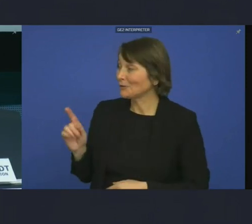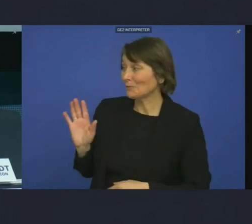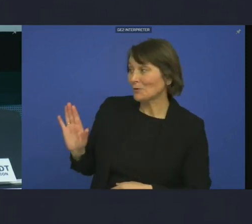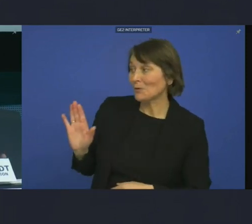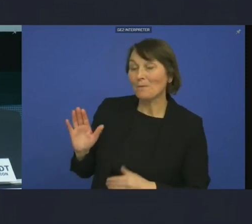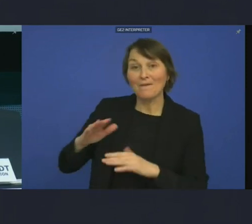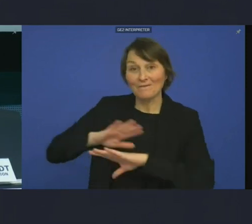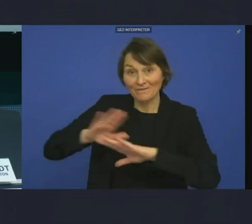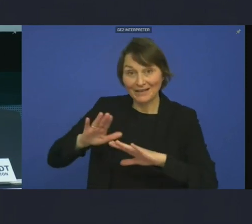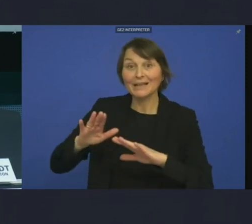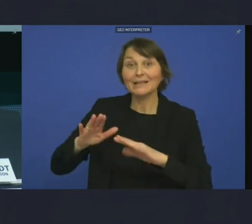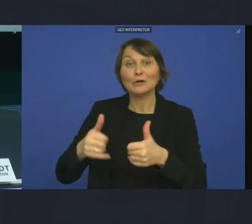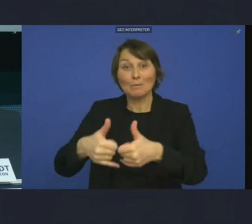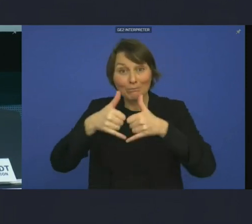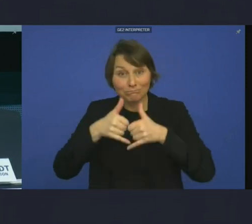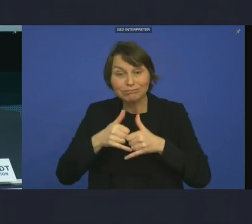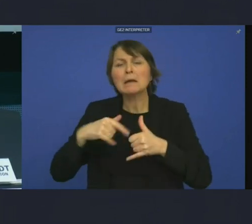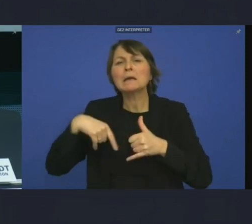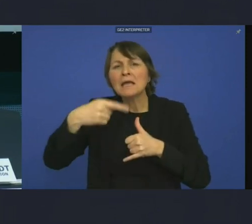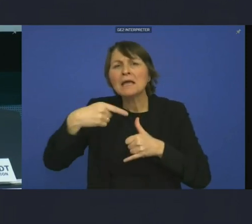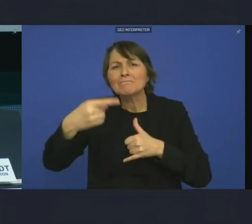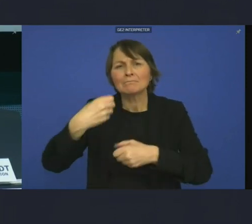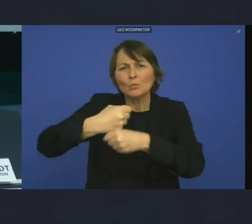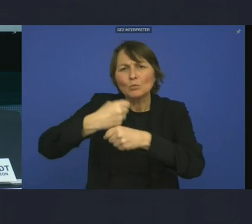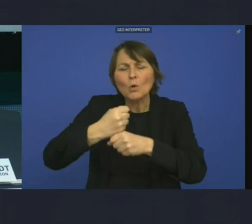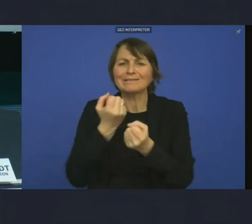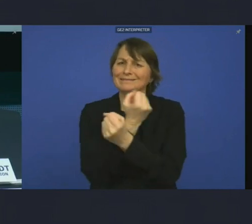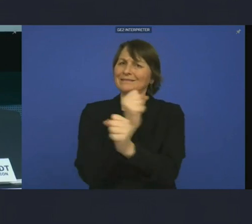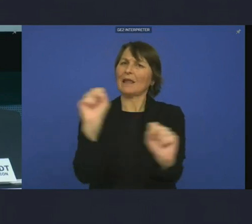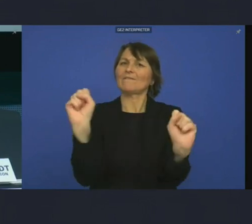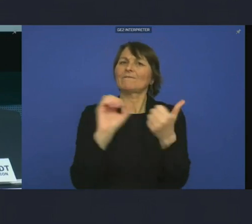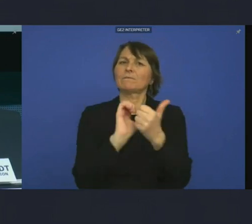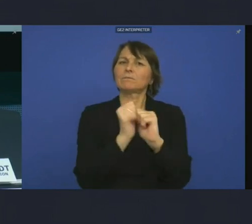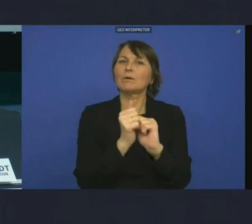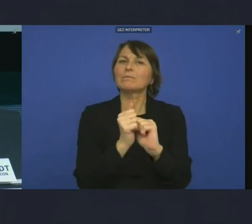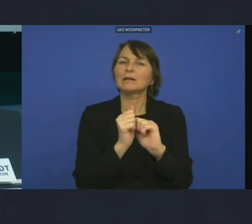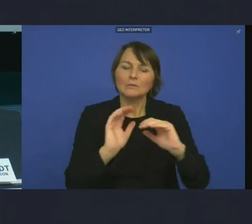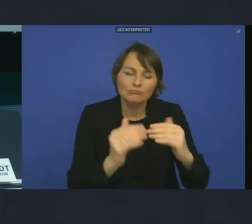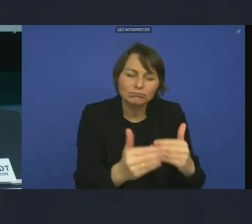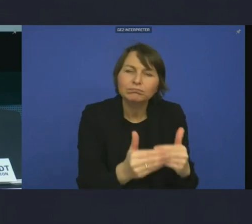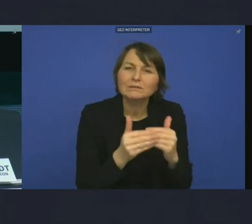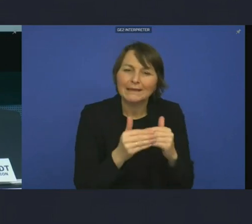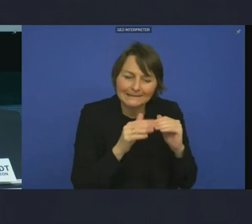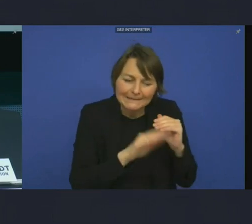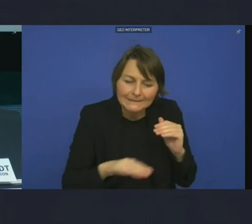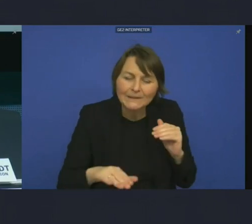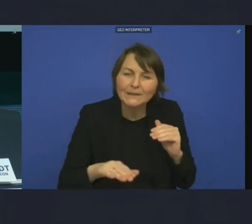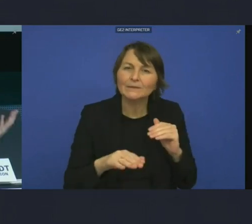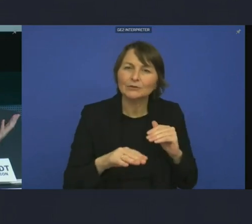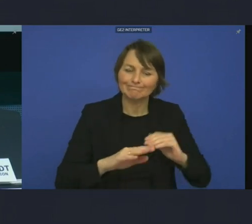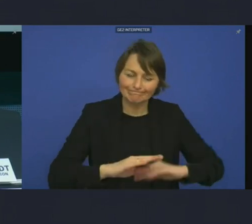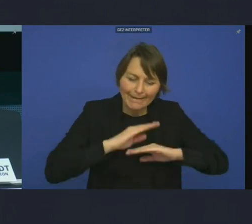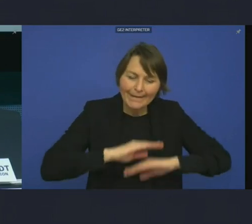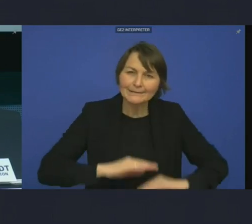safe sport, protection of children and minors, and having sport in a respectful way. And you've done a